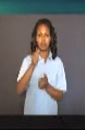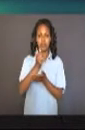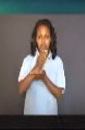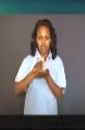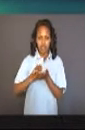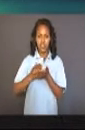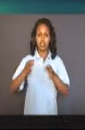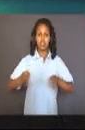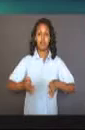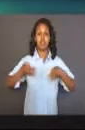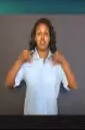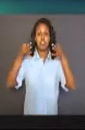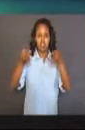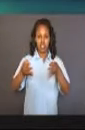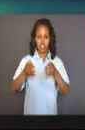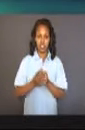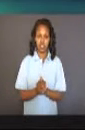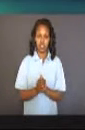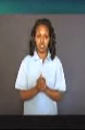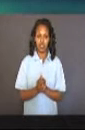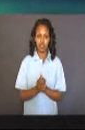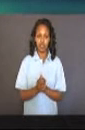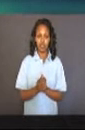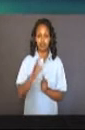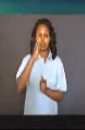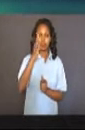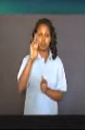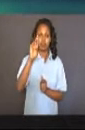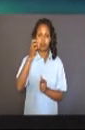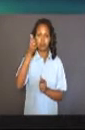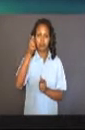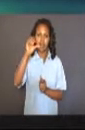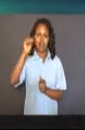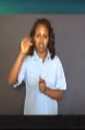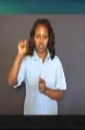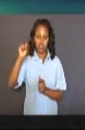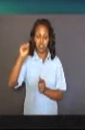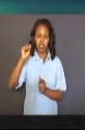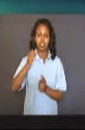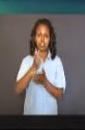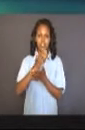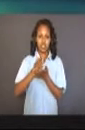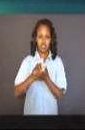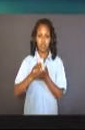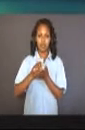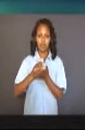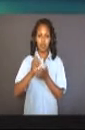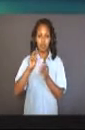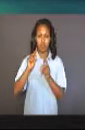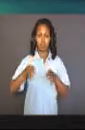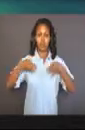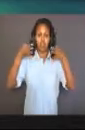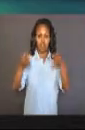Germanium is a semiconductor. And brass is a